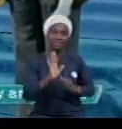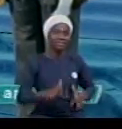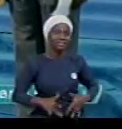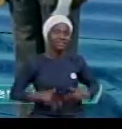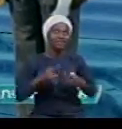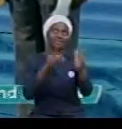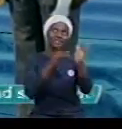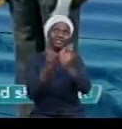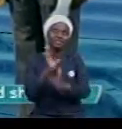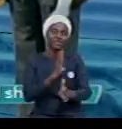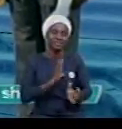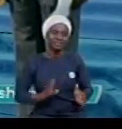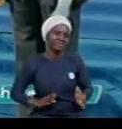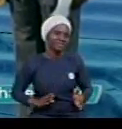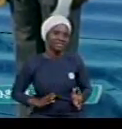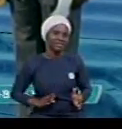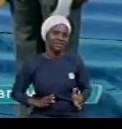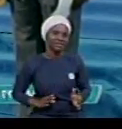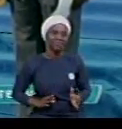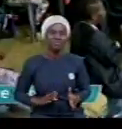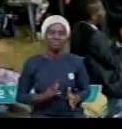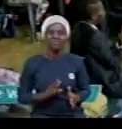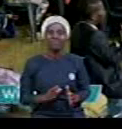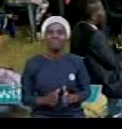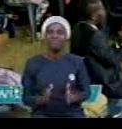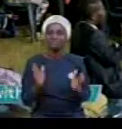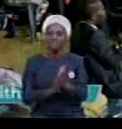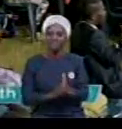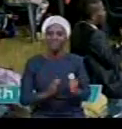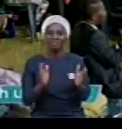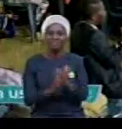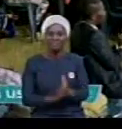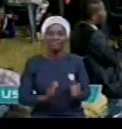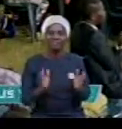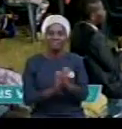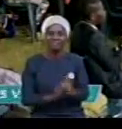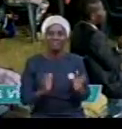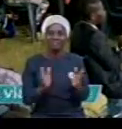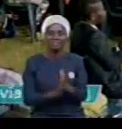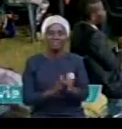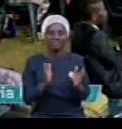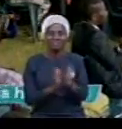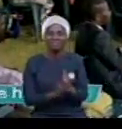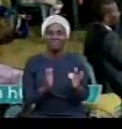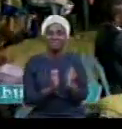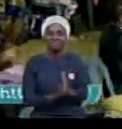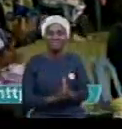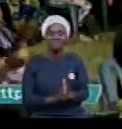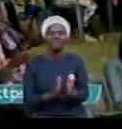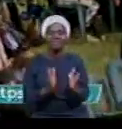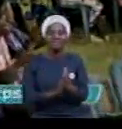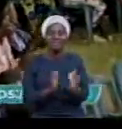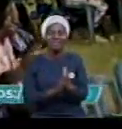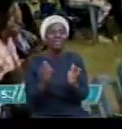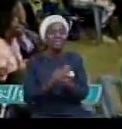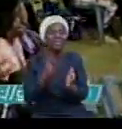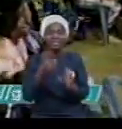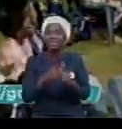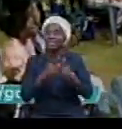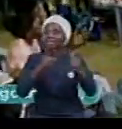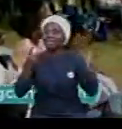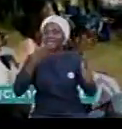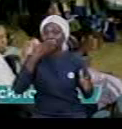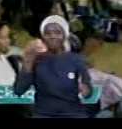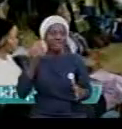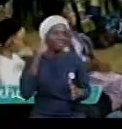Not only that. You clap better. Can you have a greater testimony? He gave his life